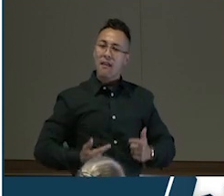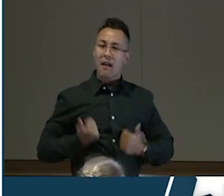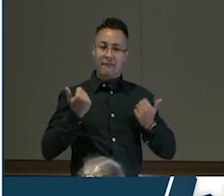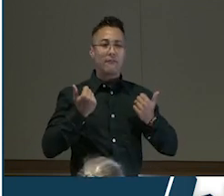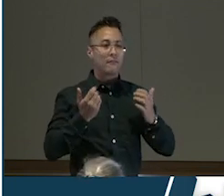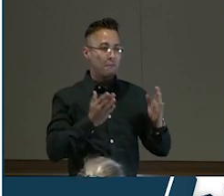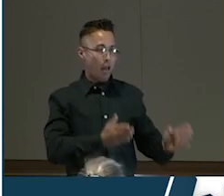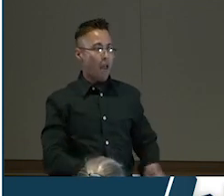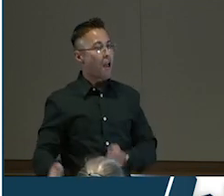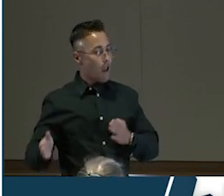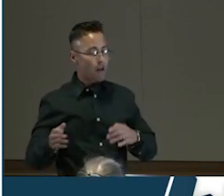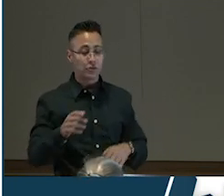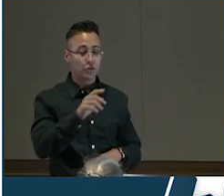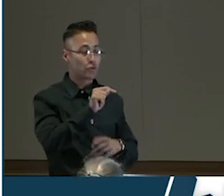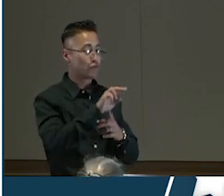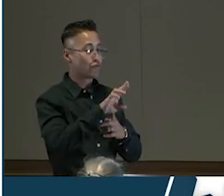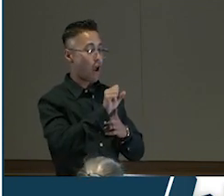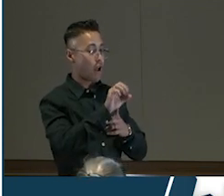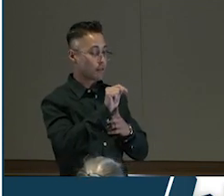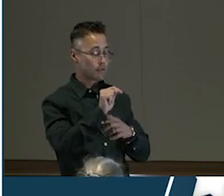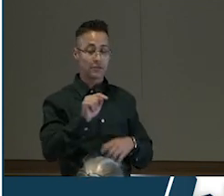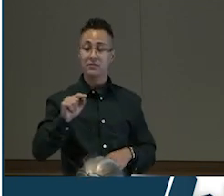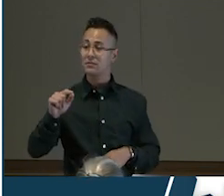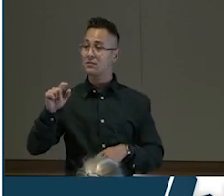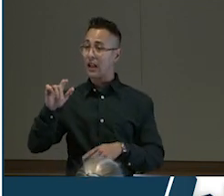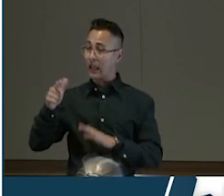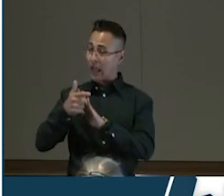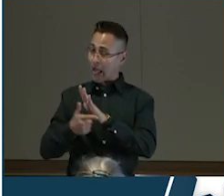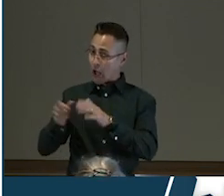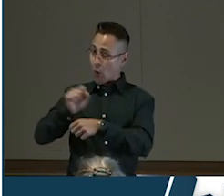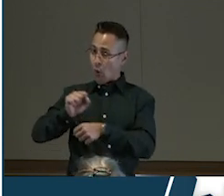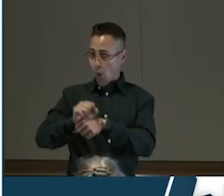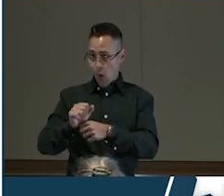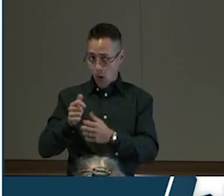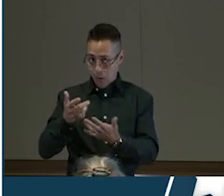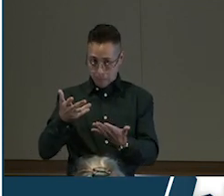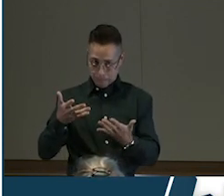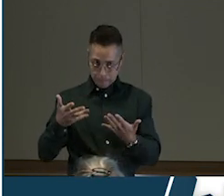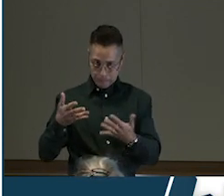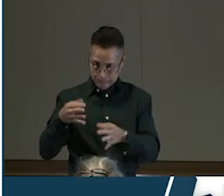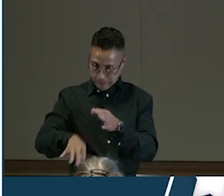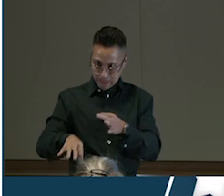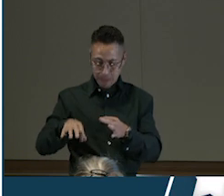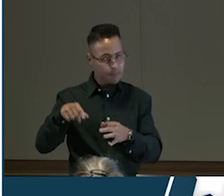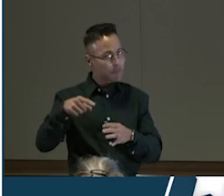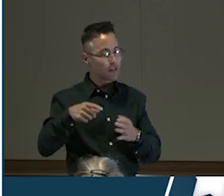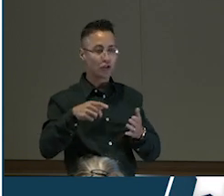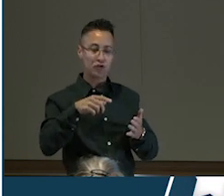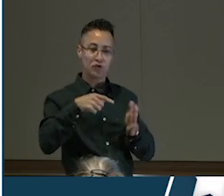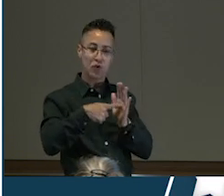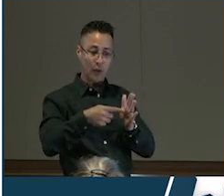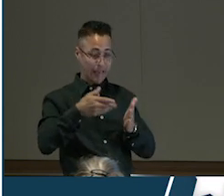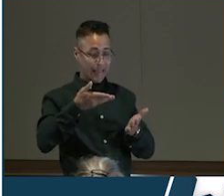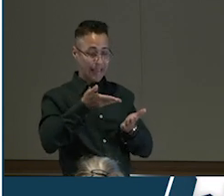right? So the trust in the legal work is just that. It's legal work. It says, here's the house, here's the money,